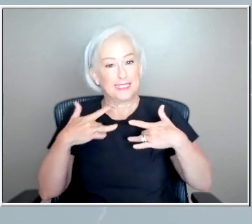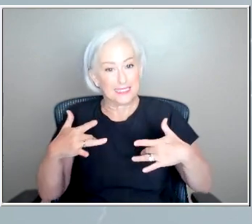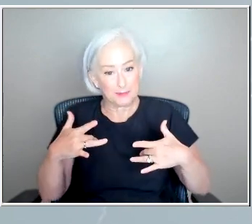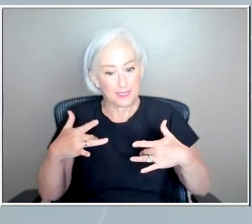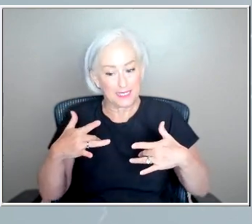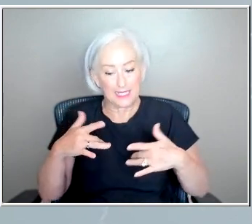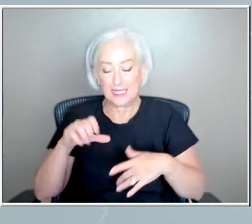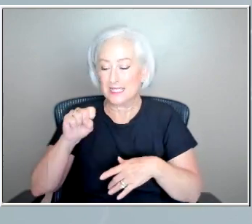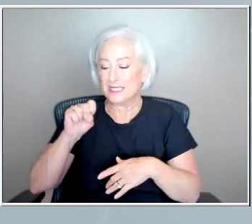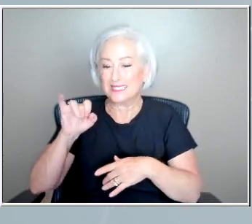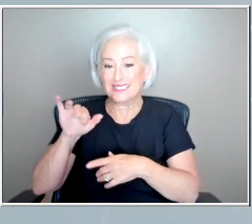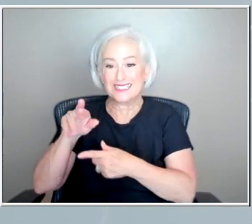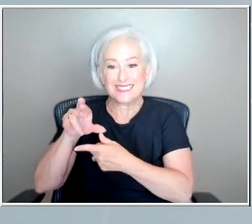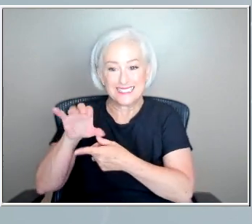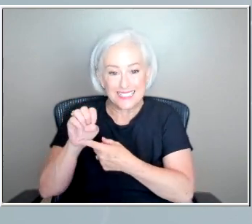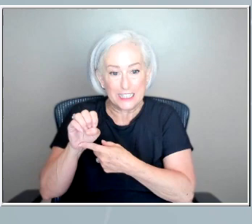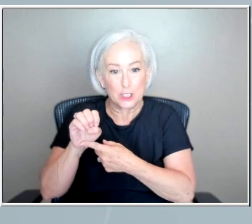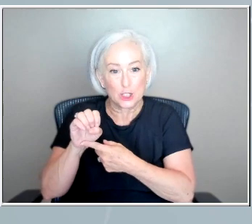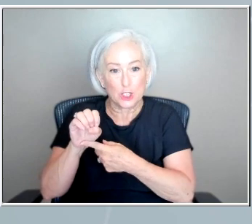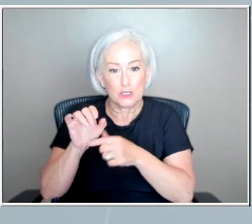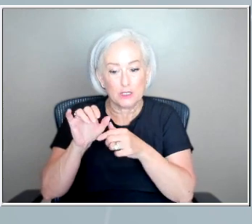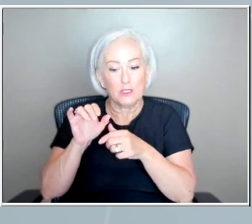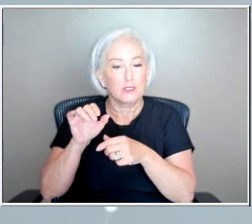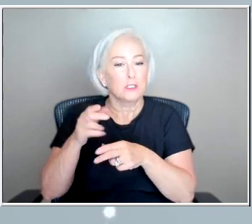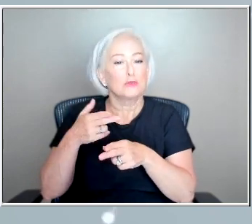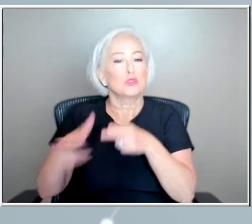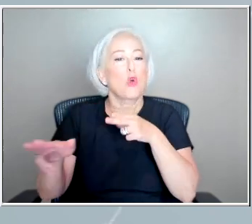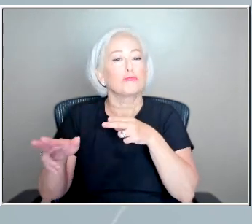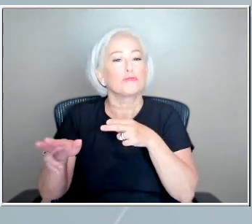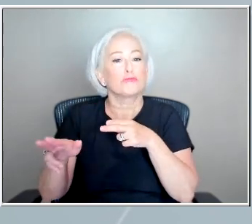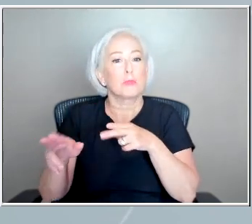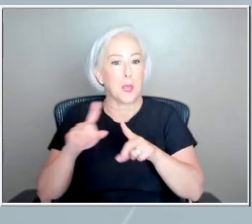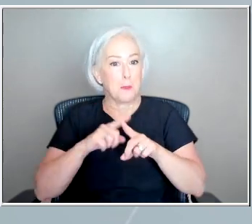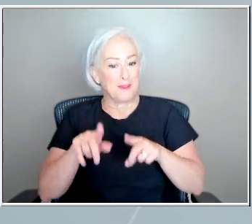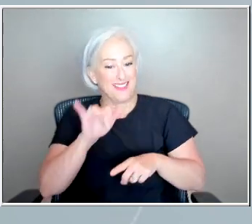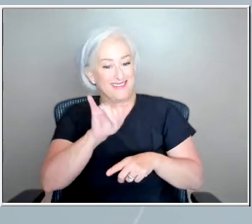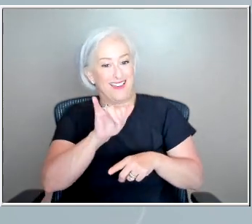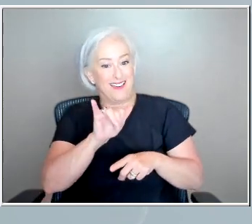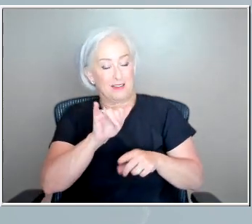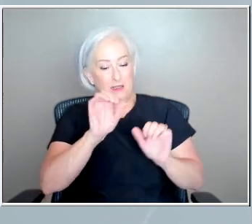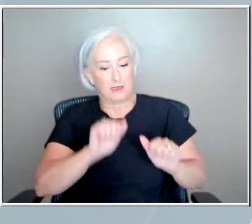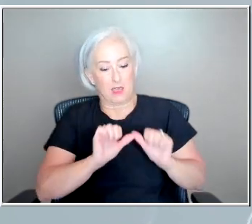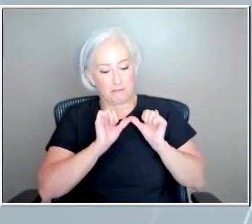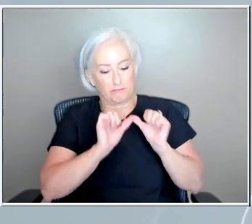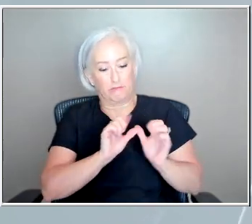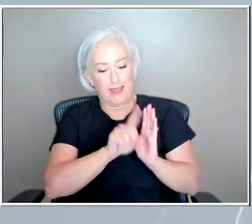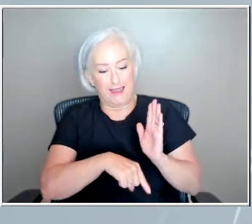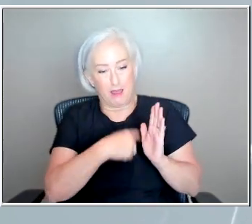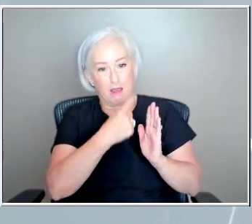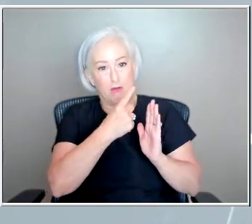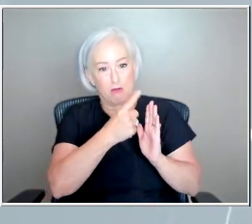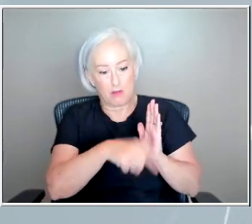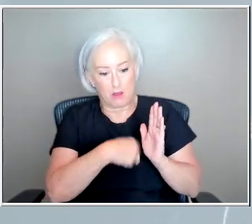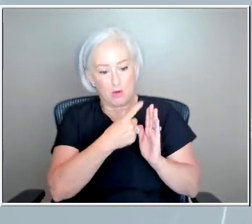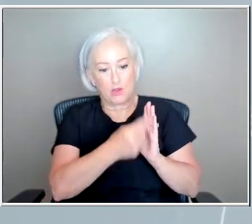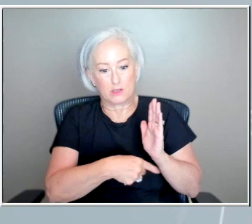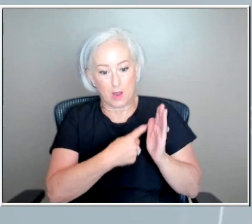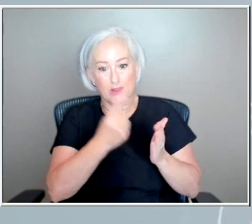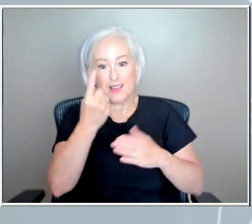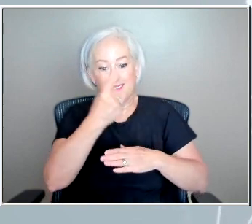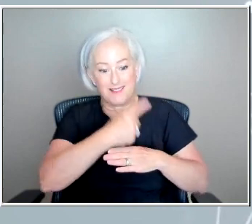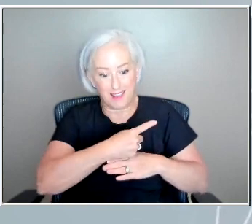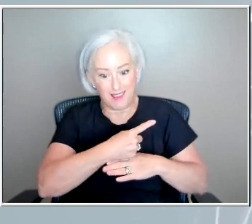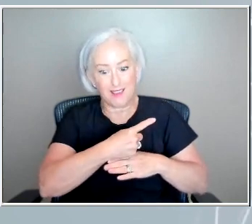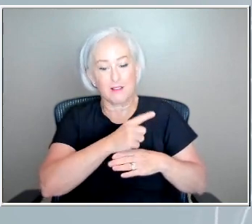And these episodes actually last for hours to days and sometimes weeks. And so it was